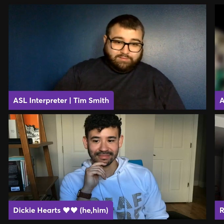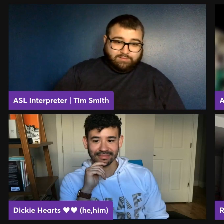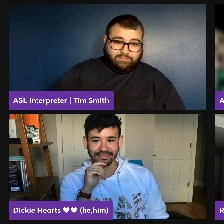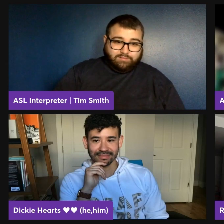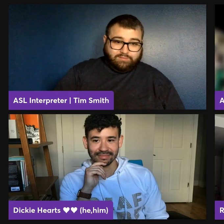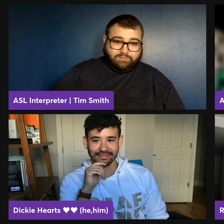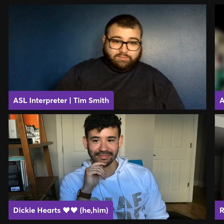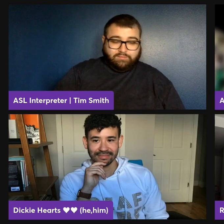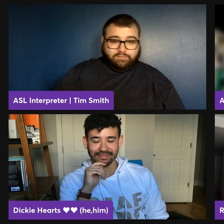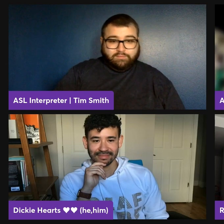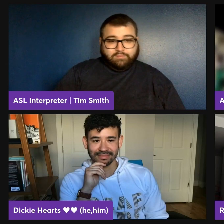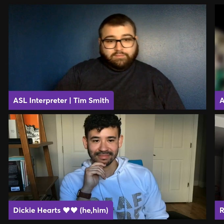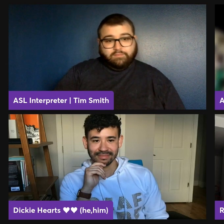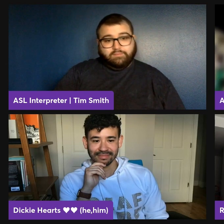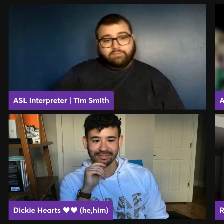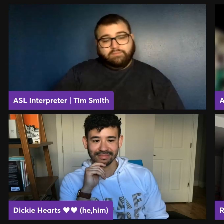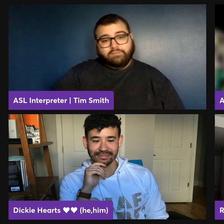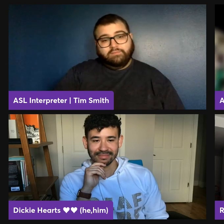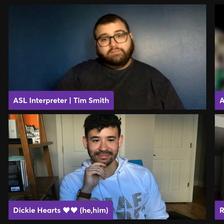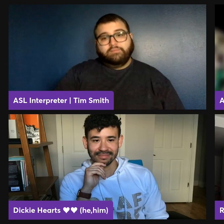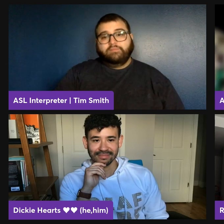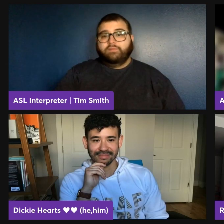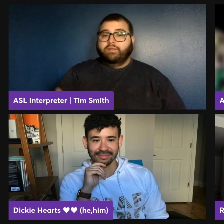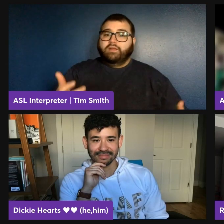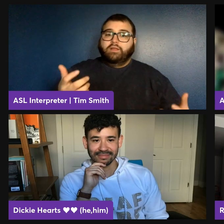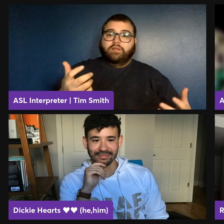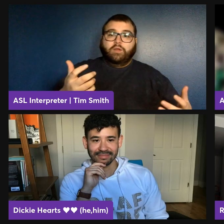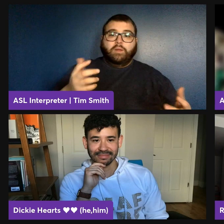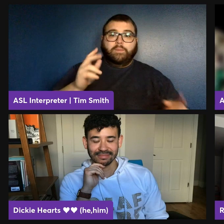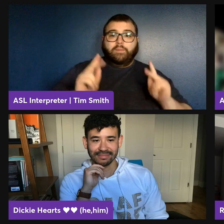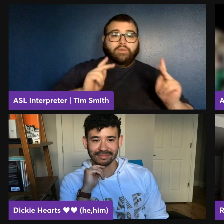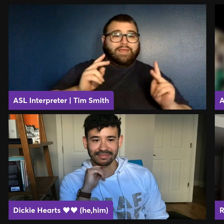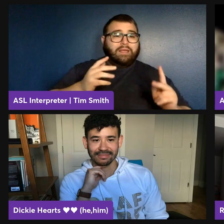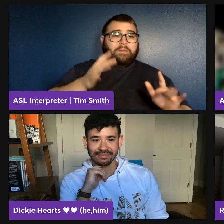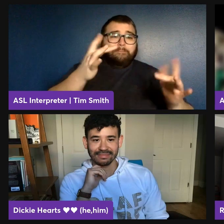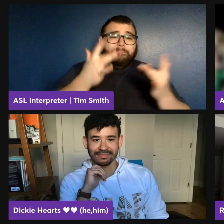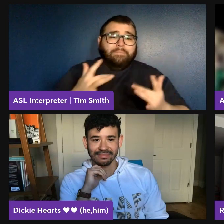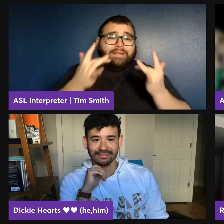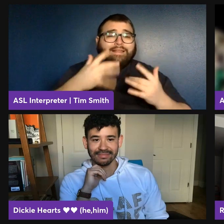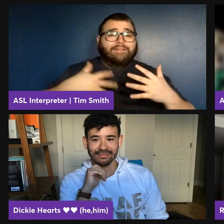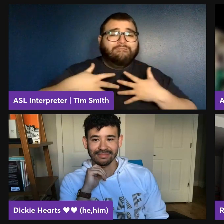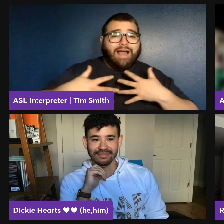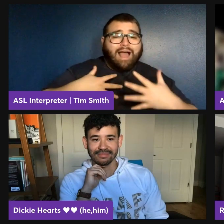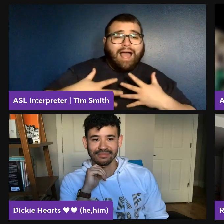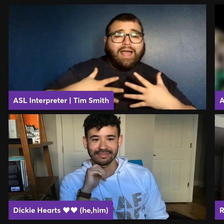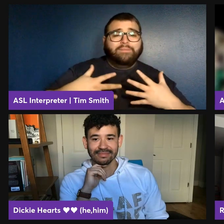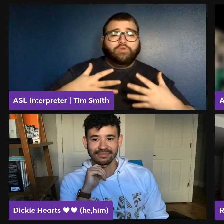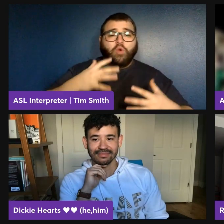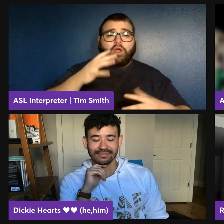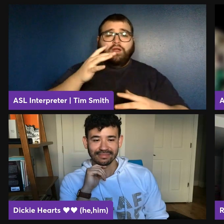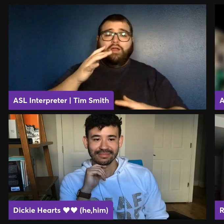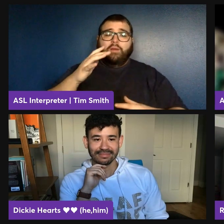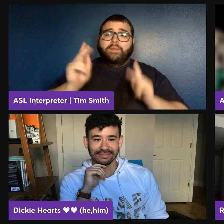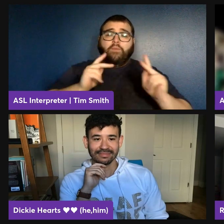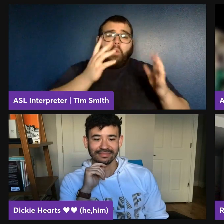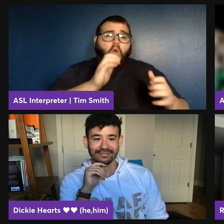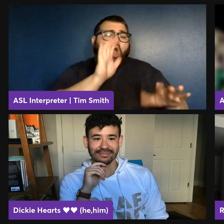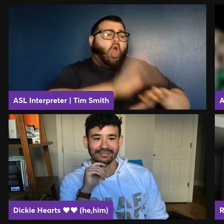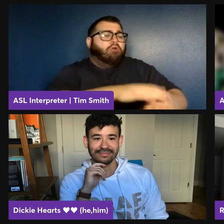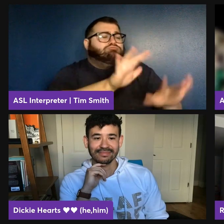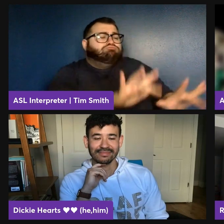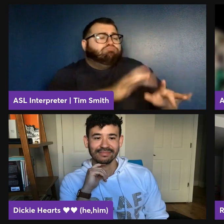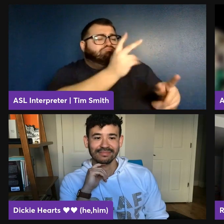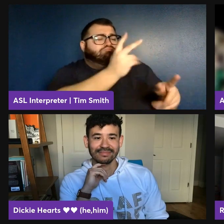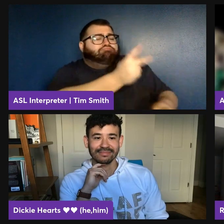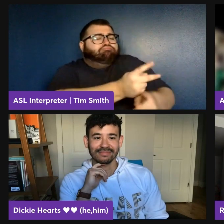just immediately get pity vibes or immediately attract people that want to take care of them. And I'm just like, not looking